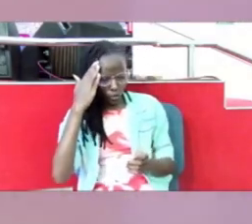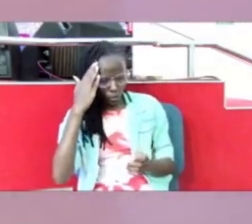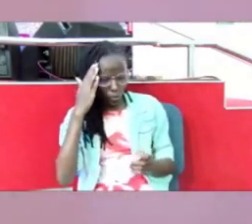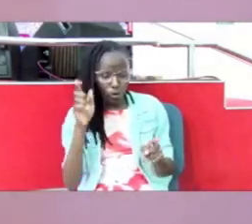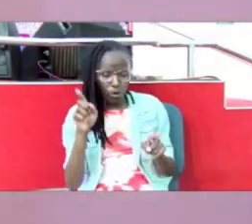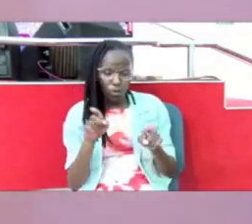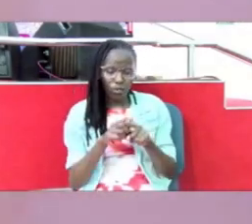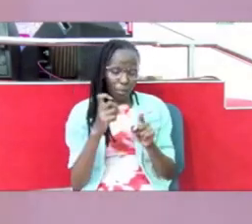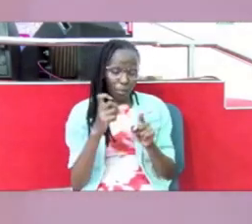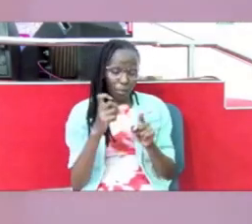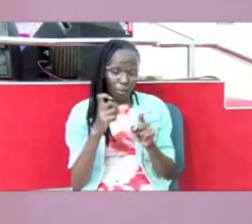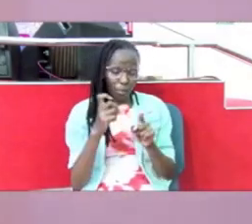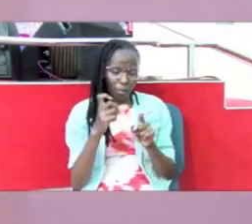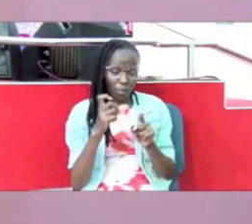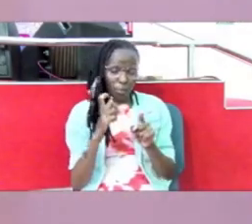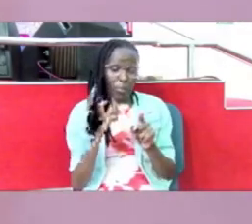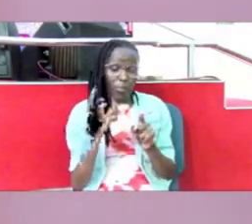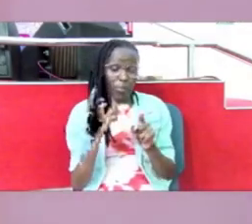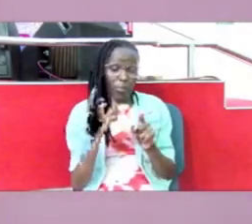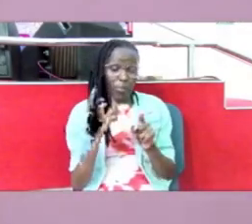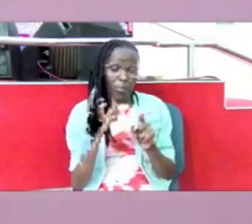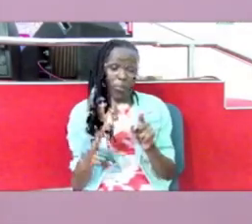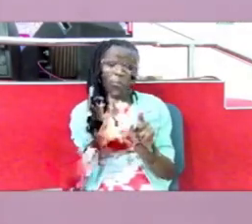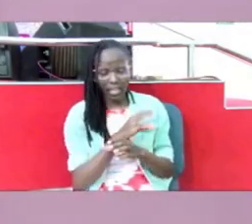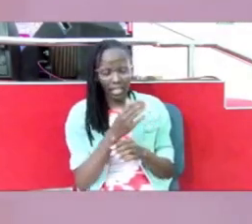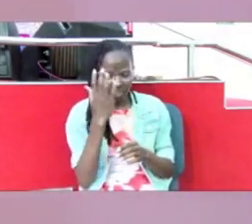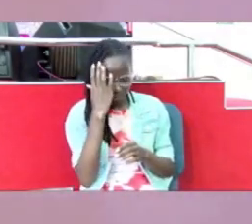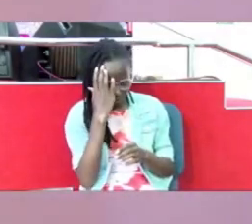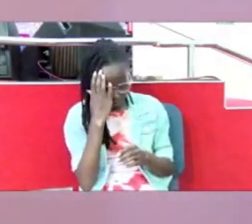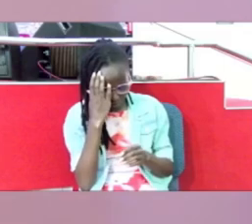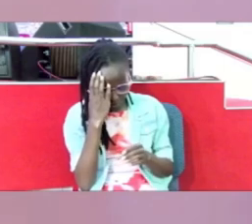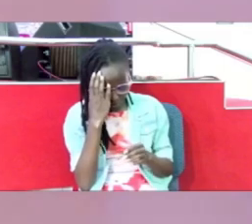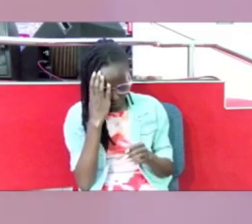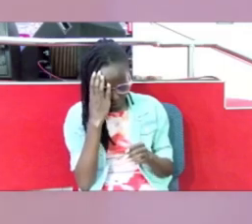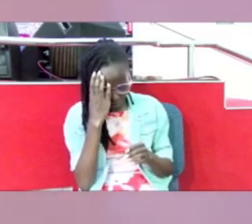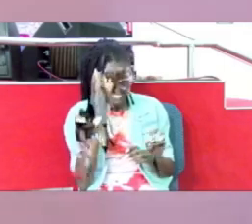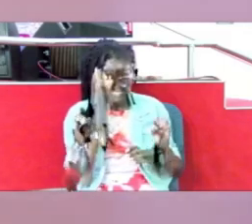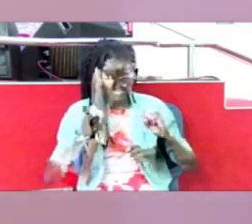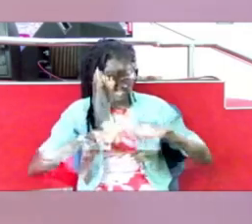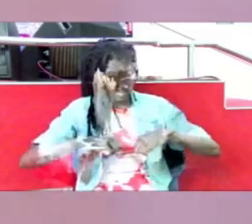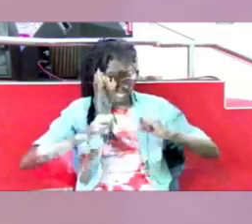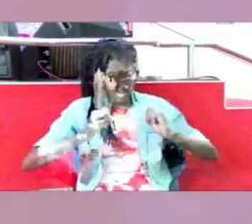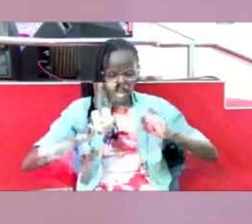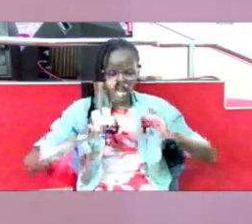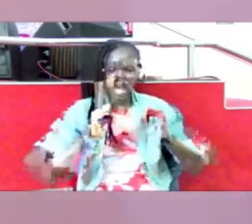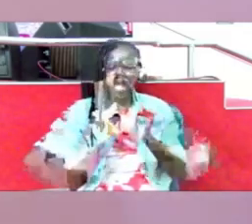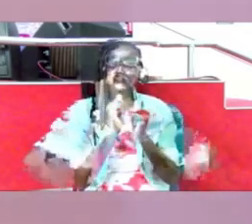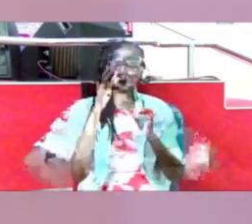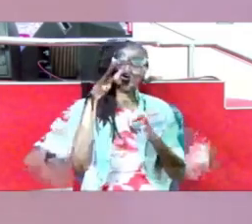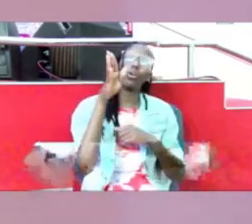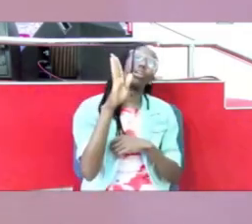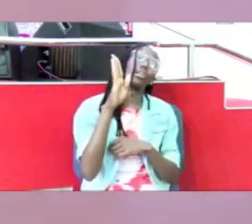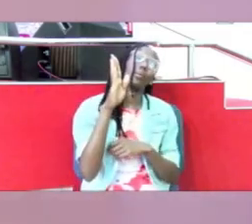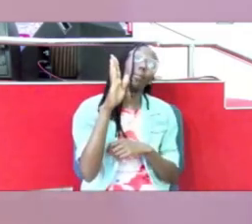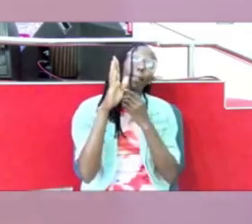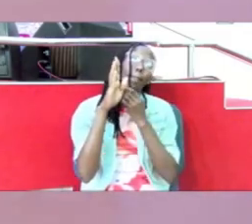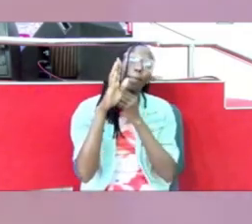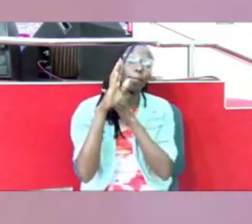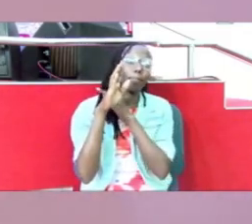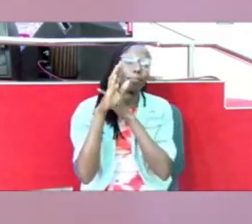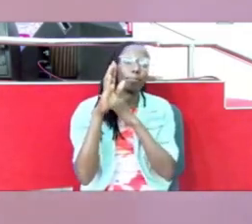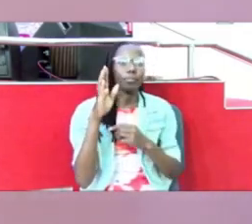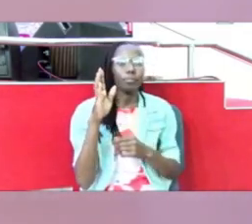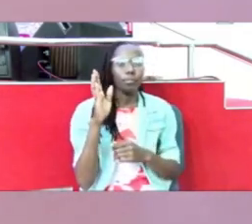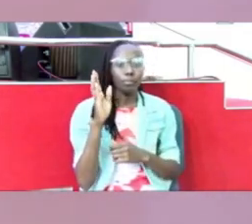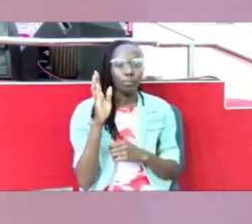rest of the Israelites were in covenant relationship with God. Daudi alijua na kwamba yeye na wana wa Israeli wote walikuwa katika agano